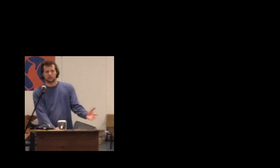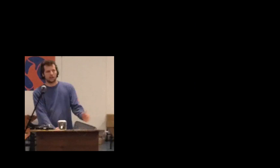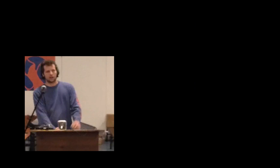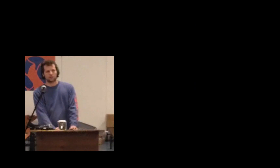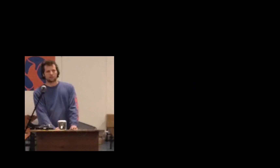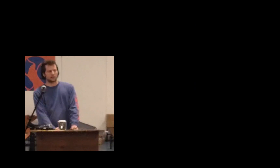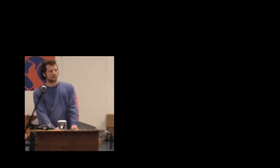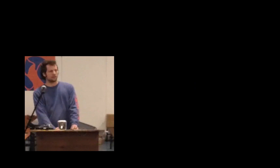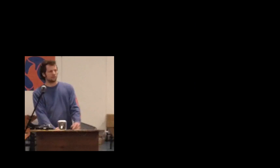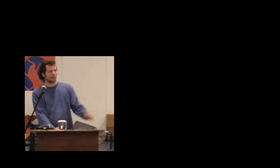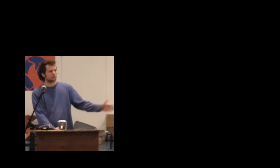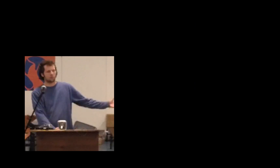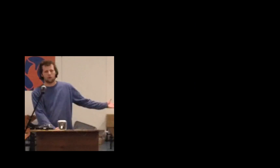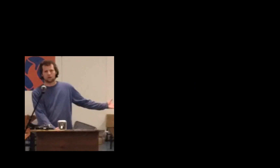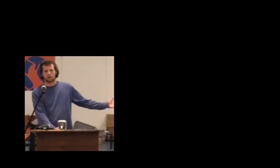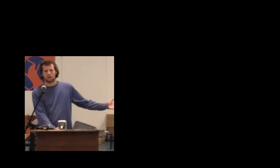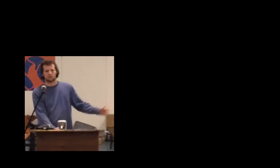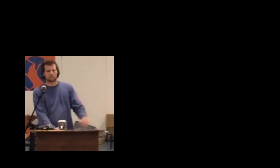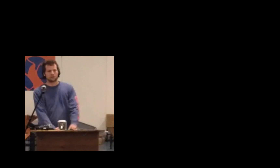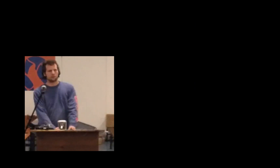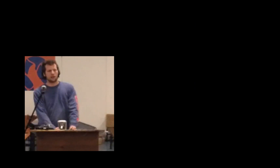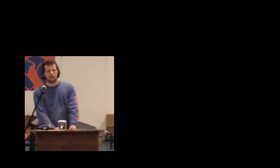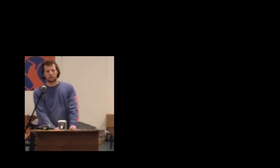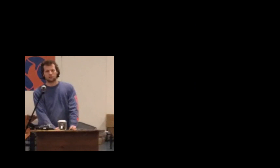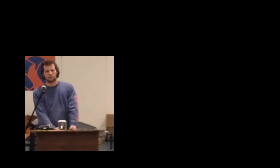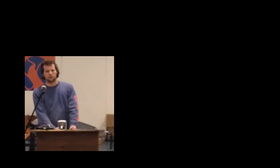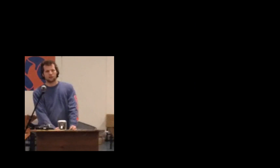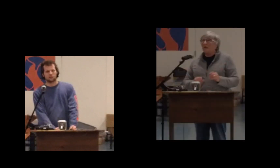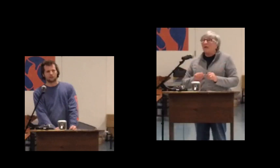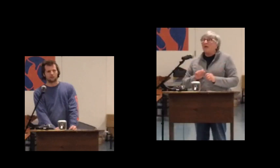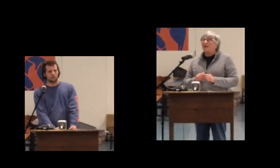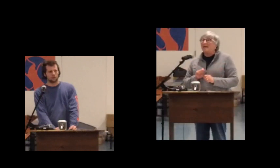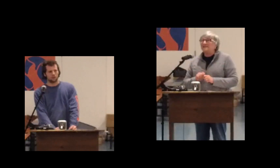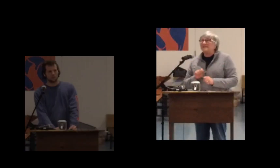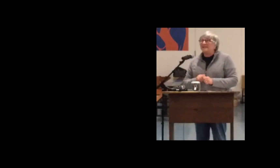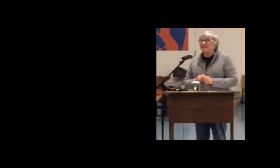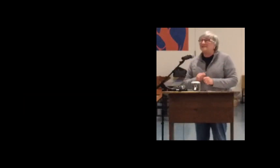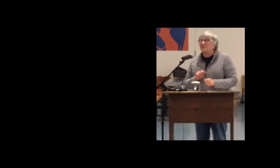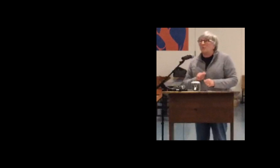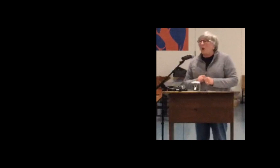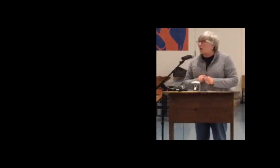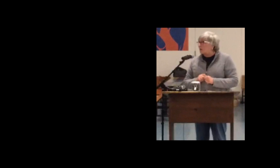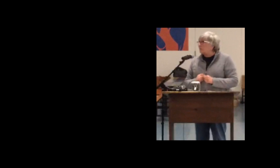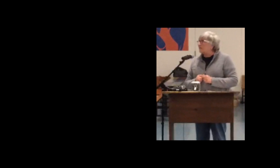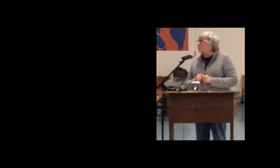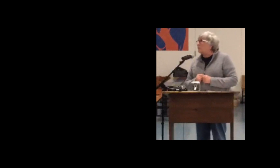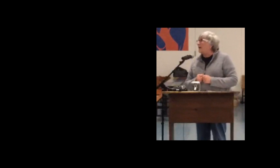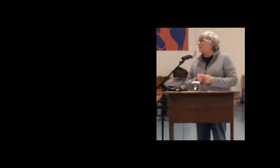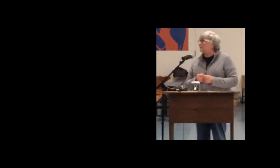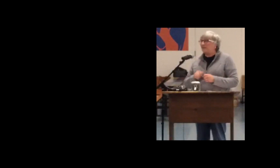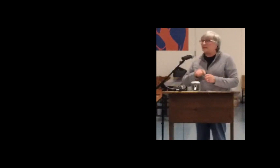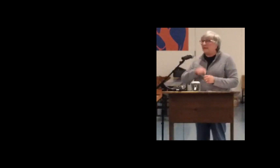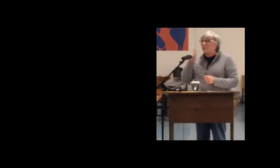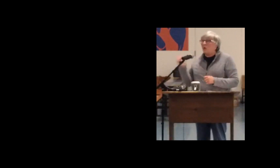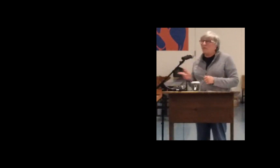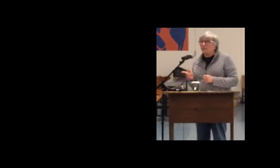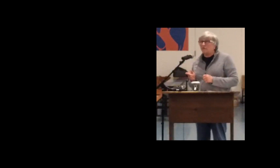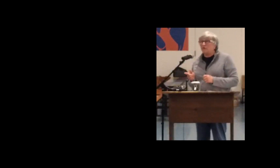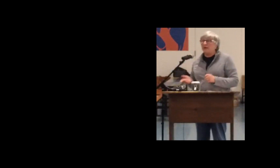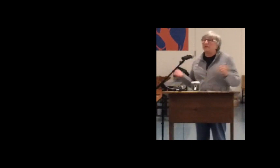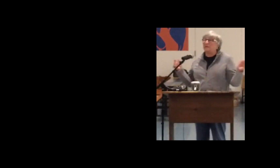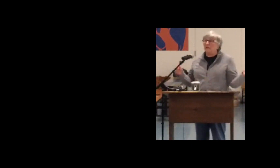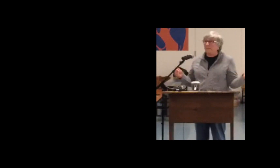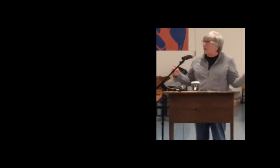kids are still going to hop the trains if they have to walk an extra 2 miles to get to school. It's the kids that walk, that climb over